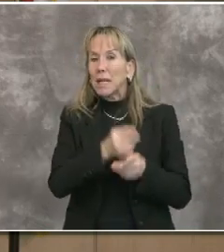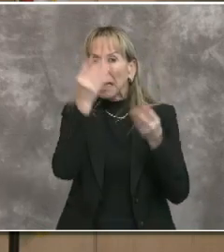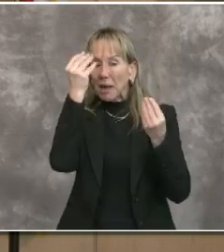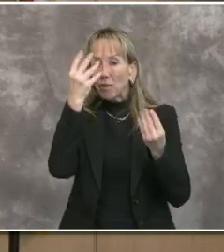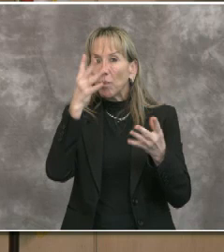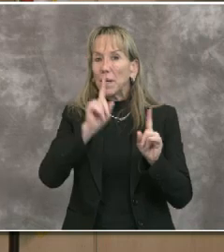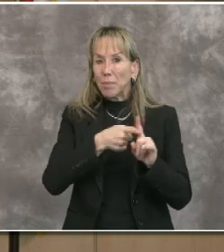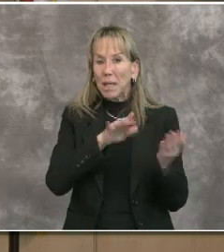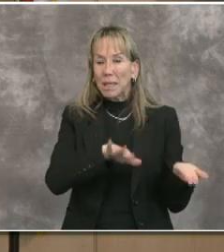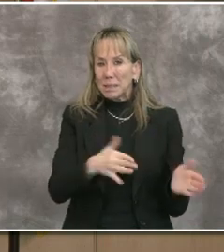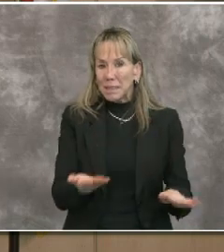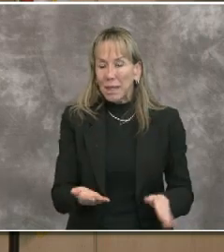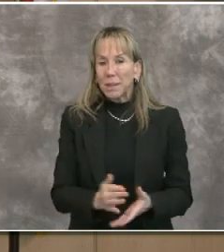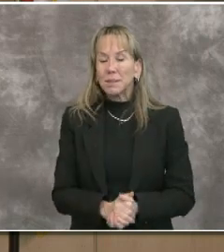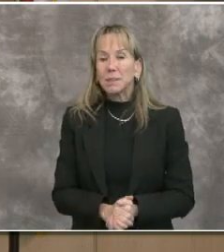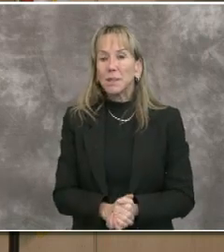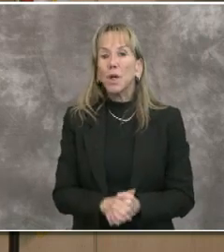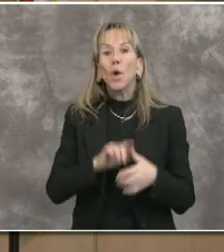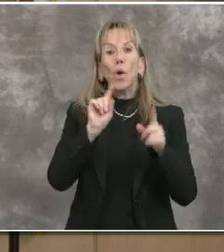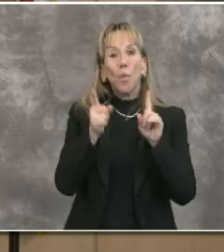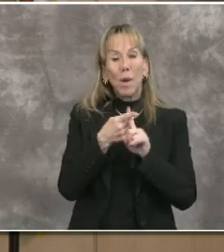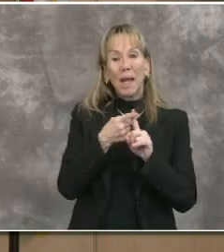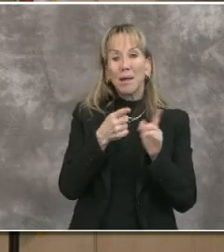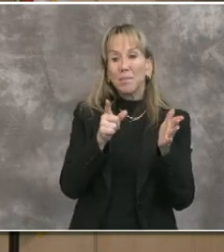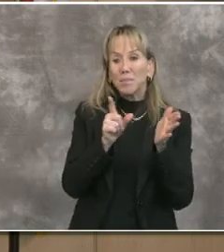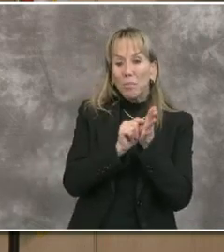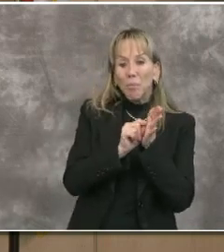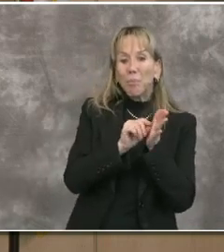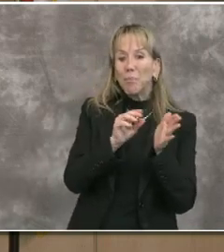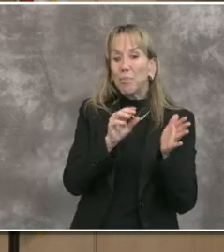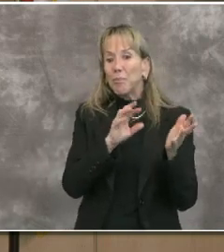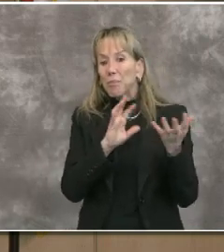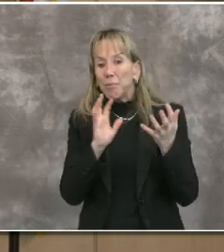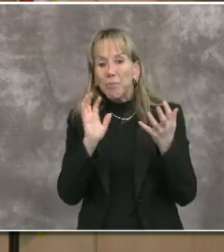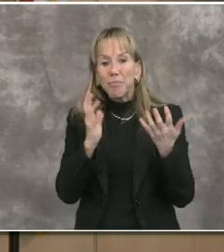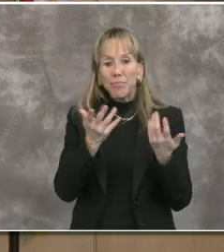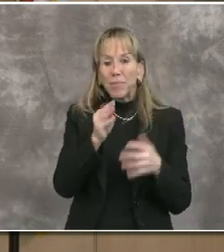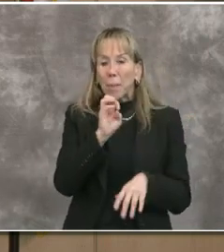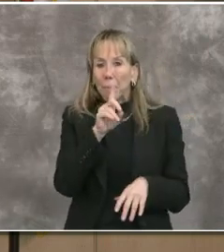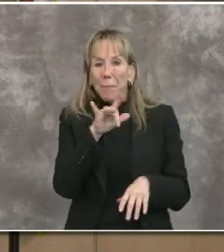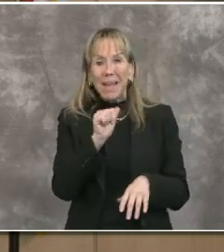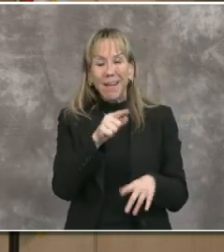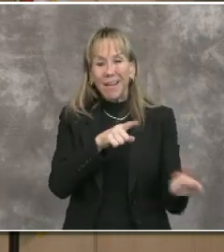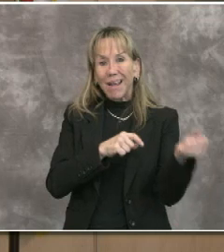that. Upon request of the media, we actually do have a de-identified